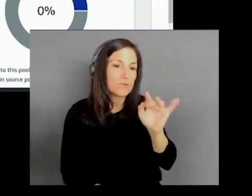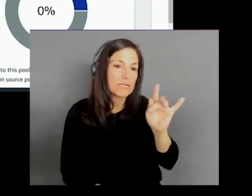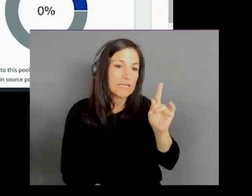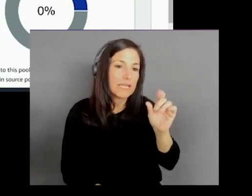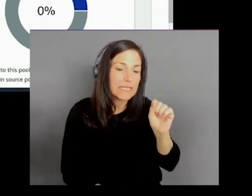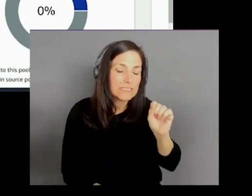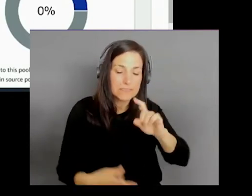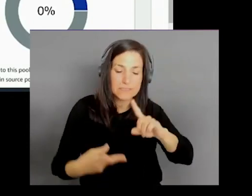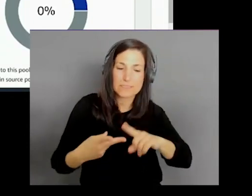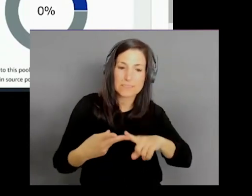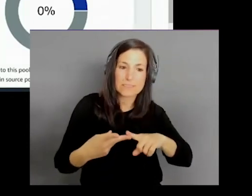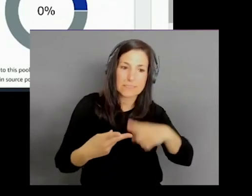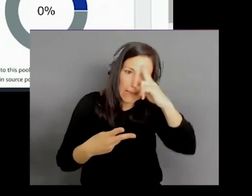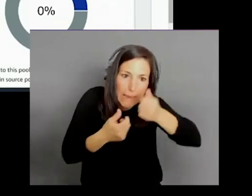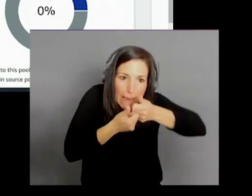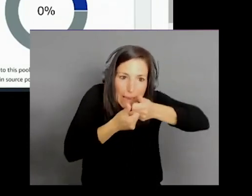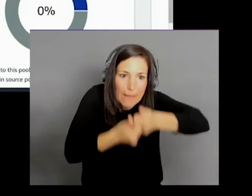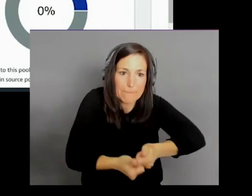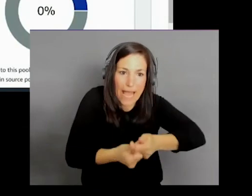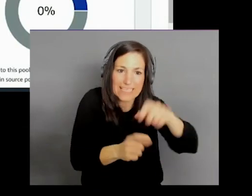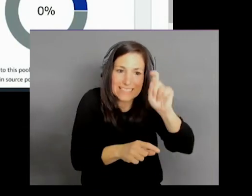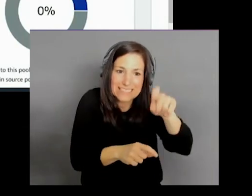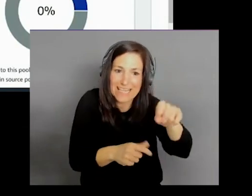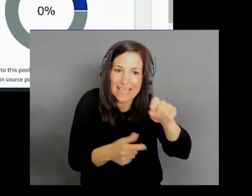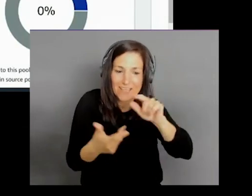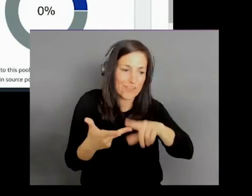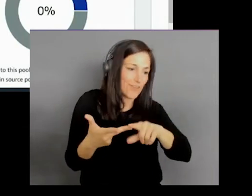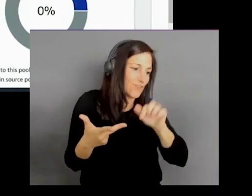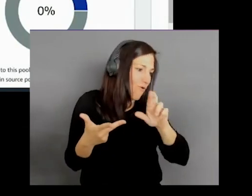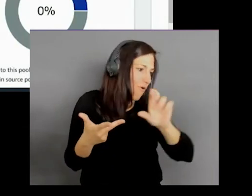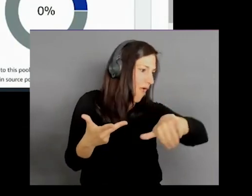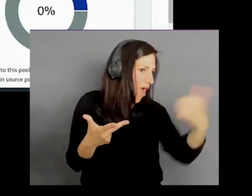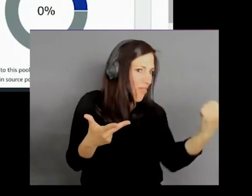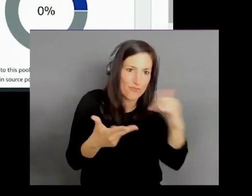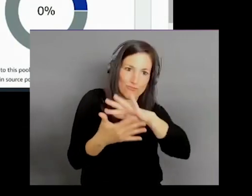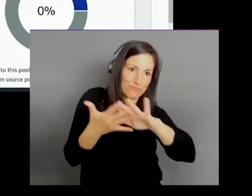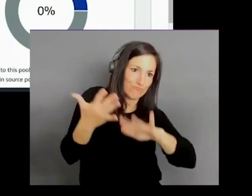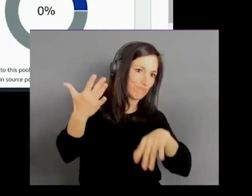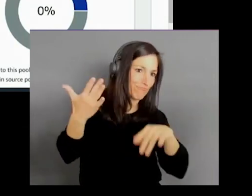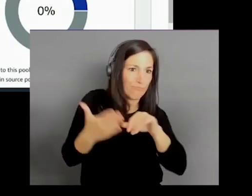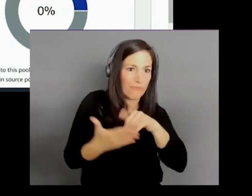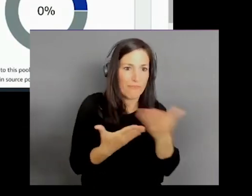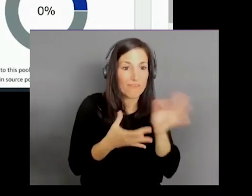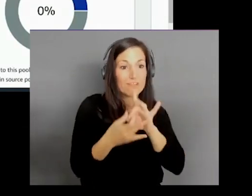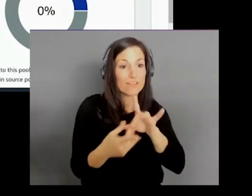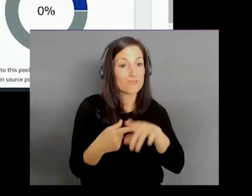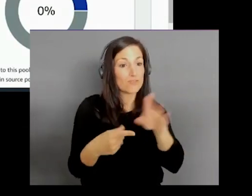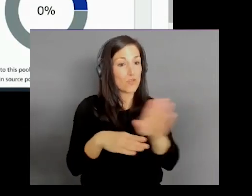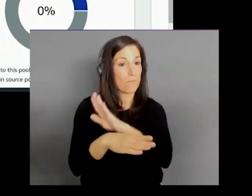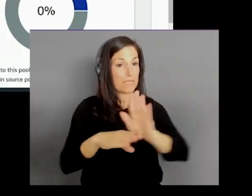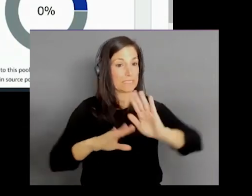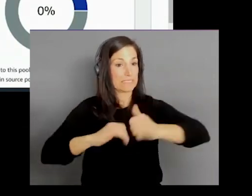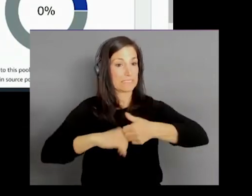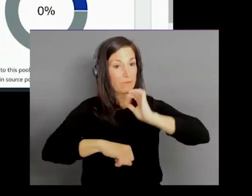compliance needs or other, however your business is structured from there.